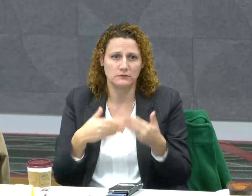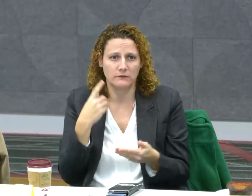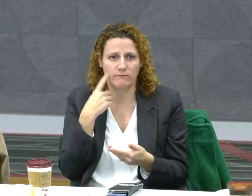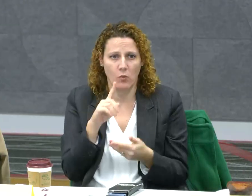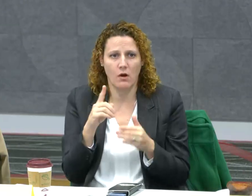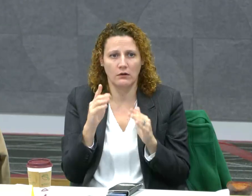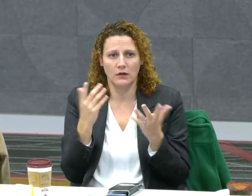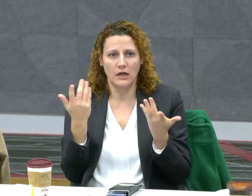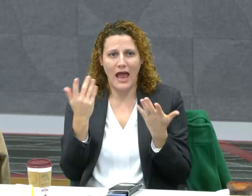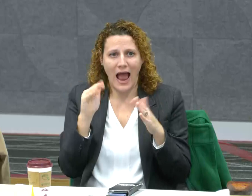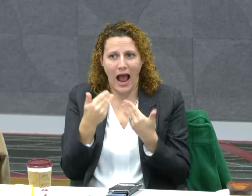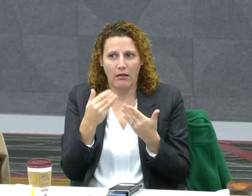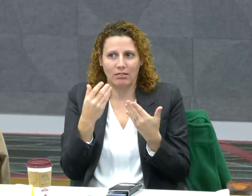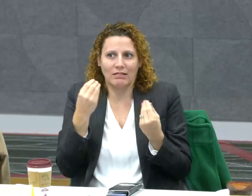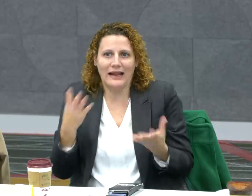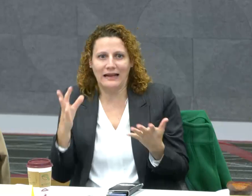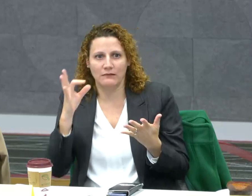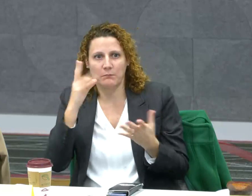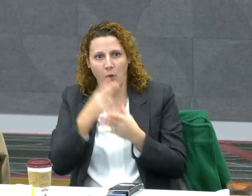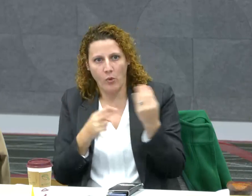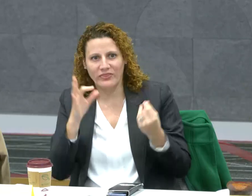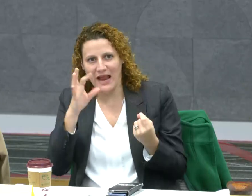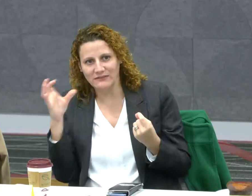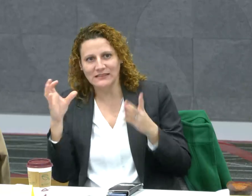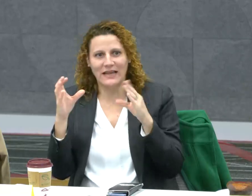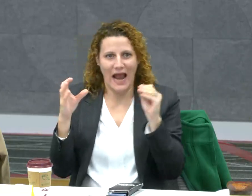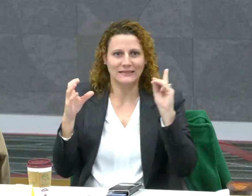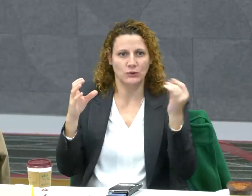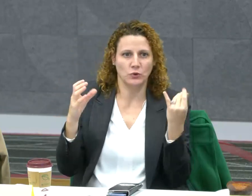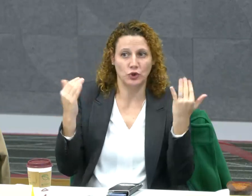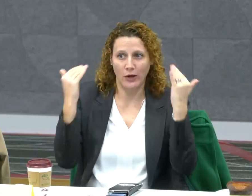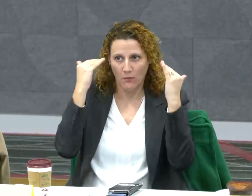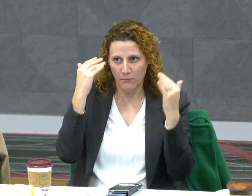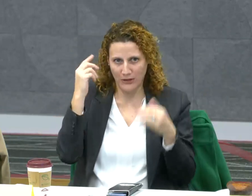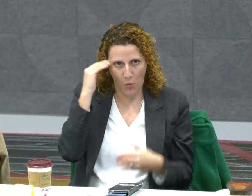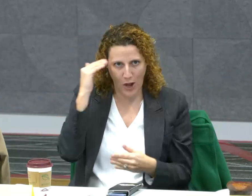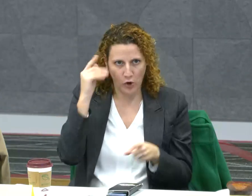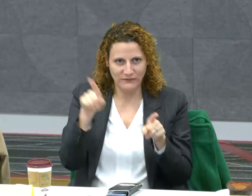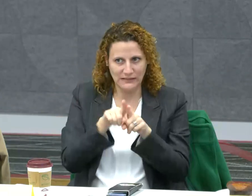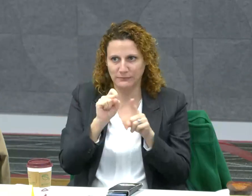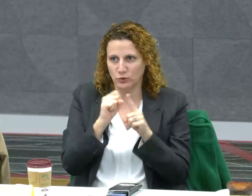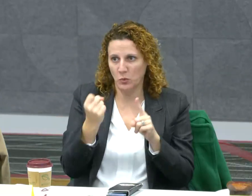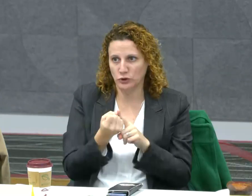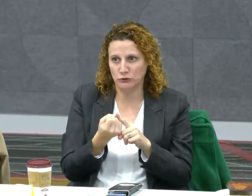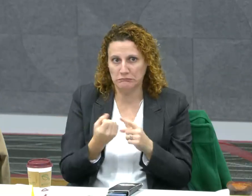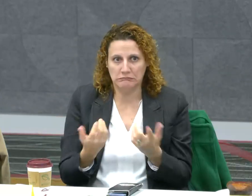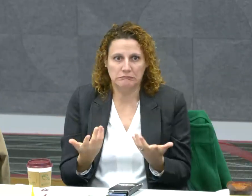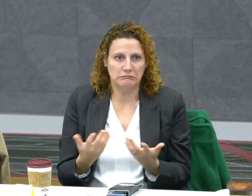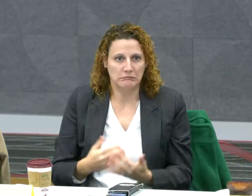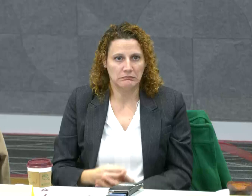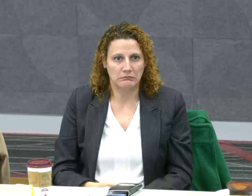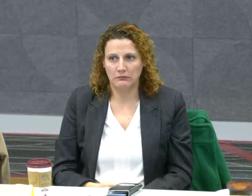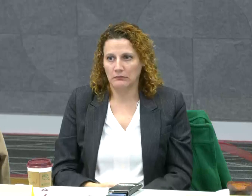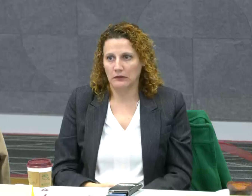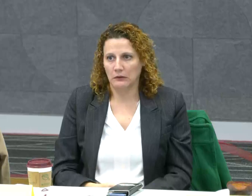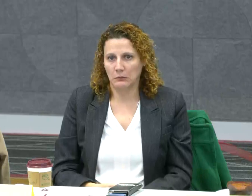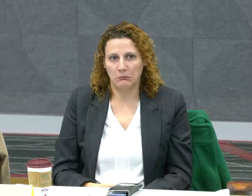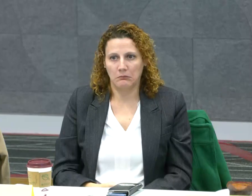of process that can take place for how both the FCC and the DOJ can be aware of the same